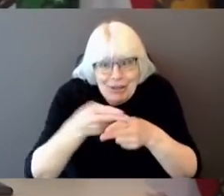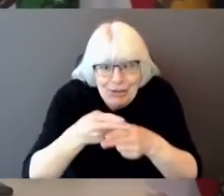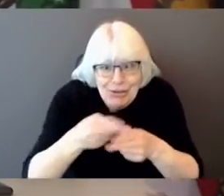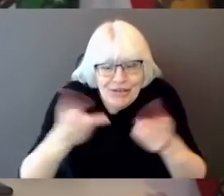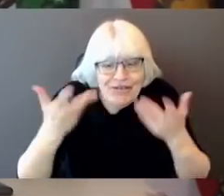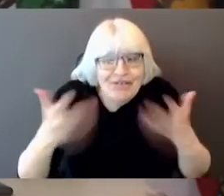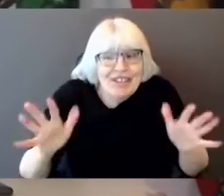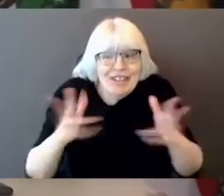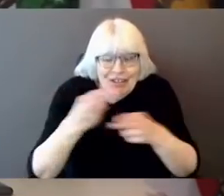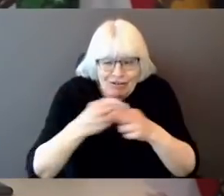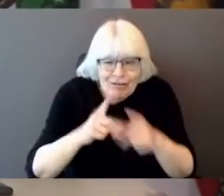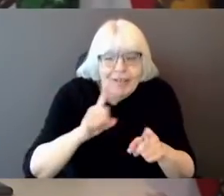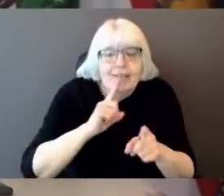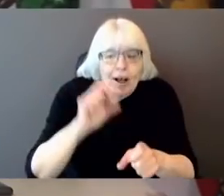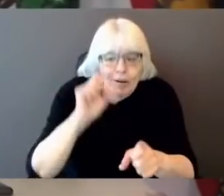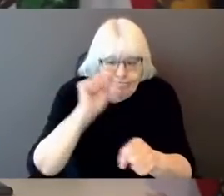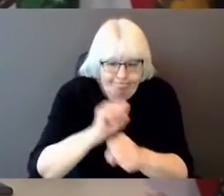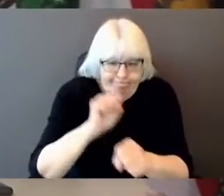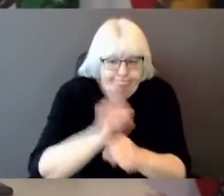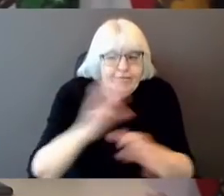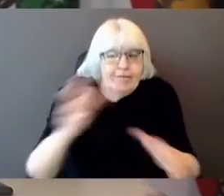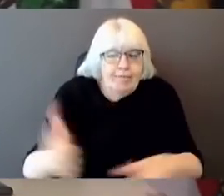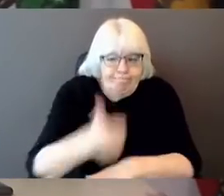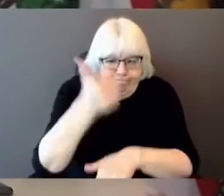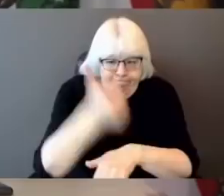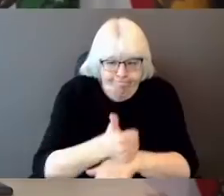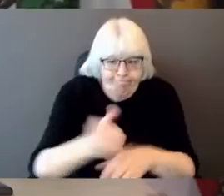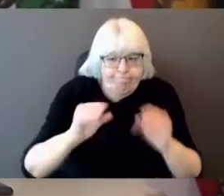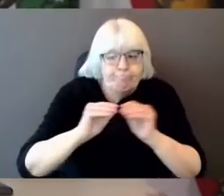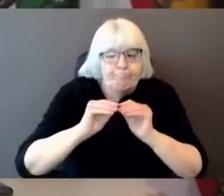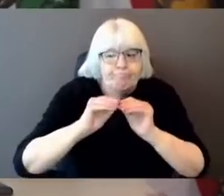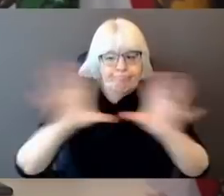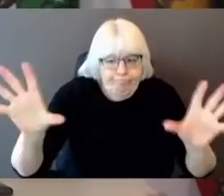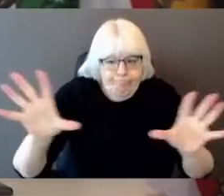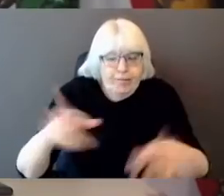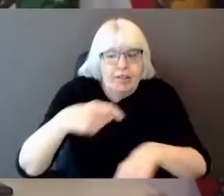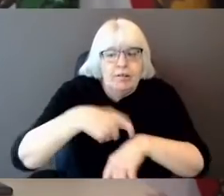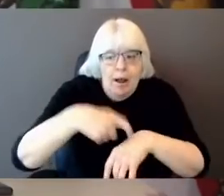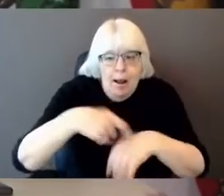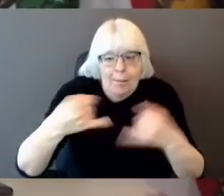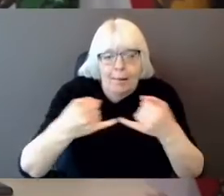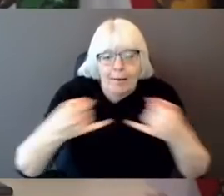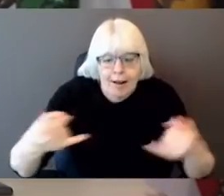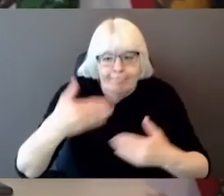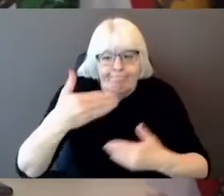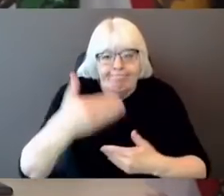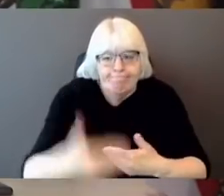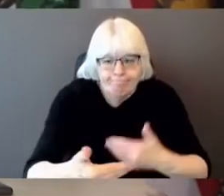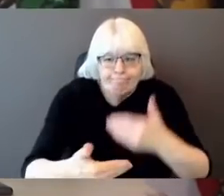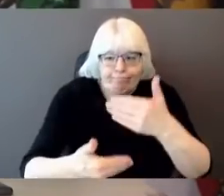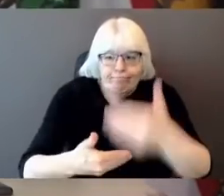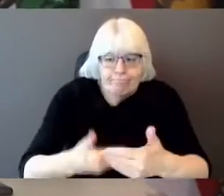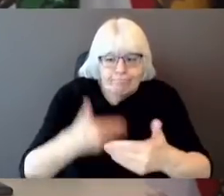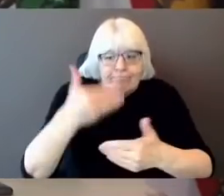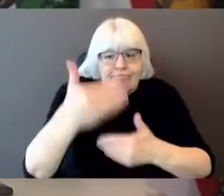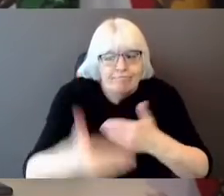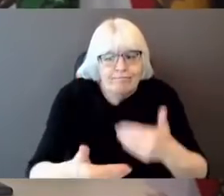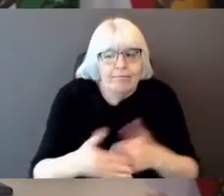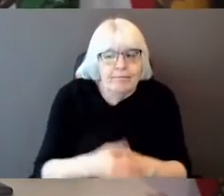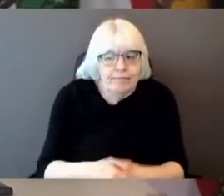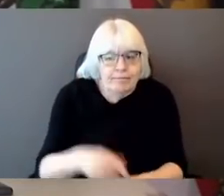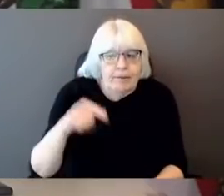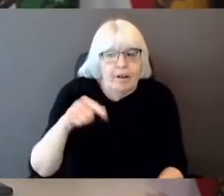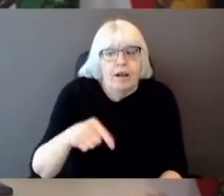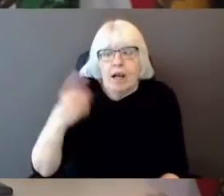around exactly what that means and what it will look like. As Dr. Morrison will outline in greater detail, the plan will begin with step one